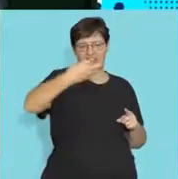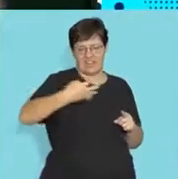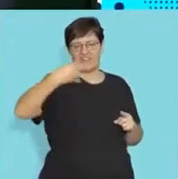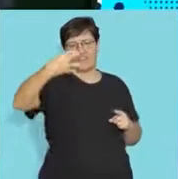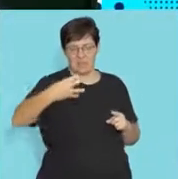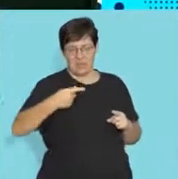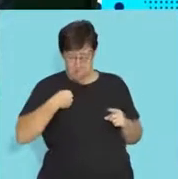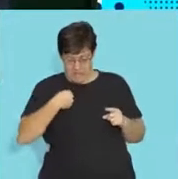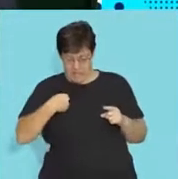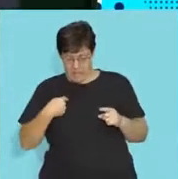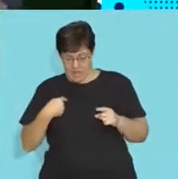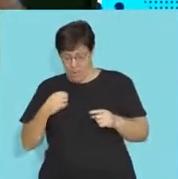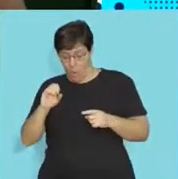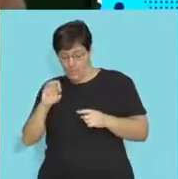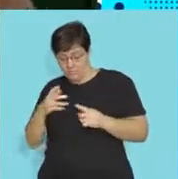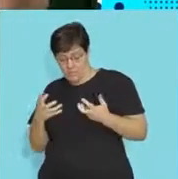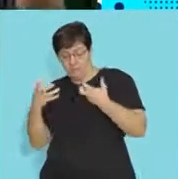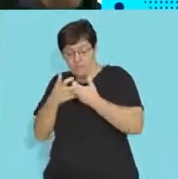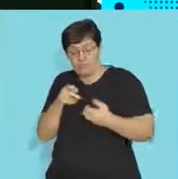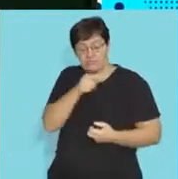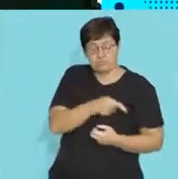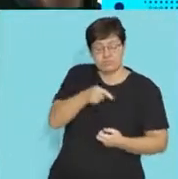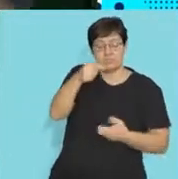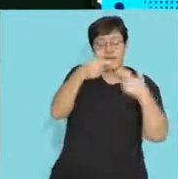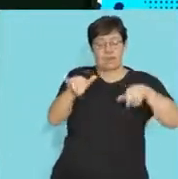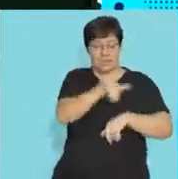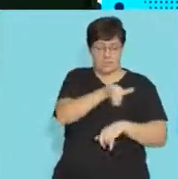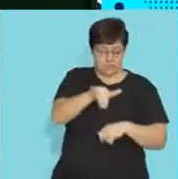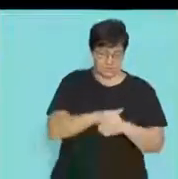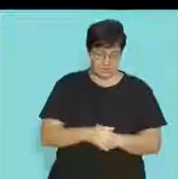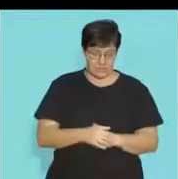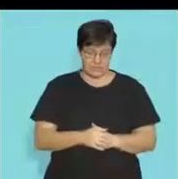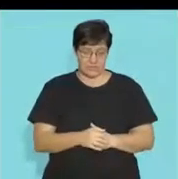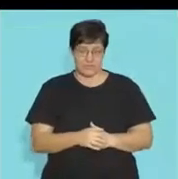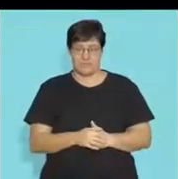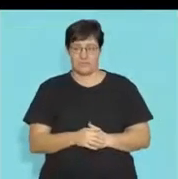So this refers to the level in which an organism is placed.